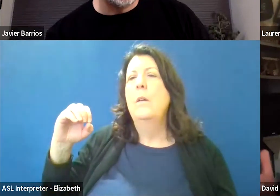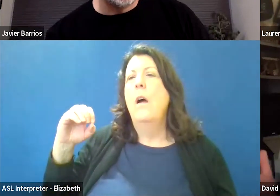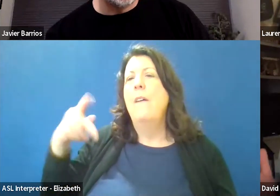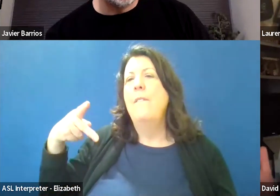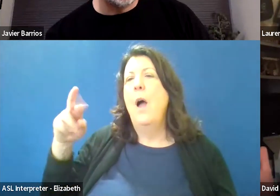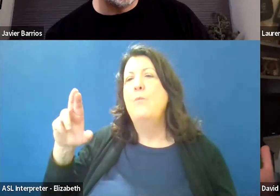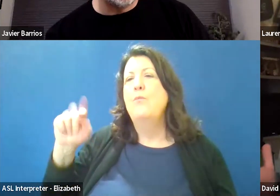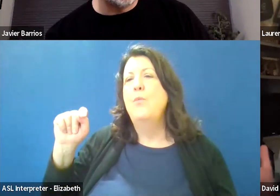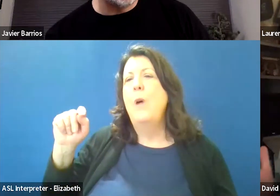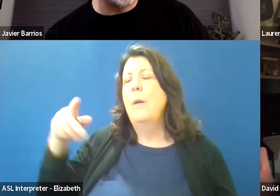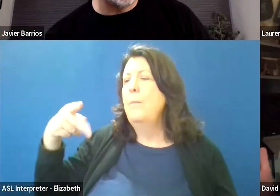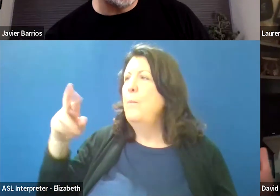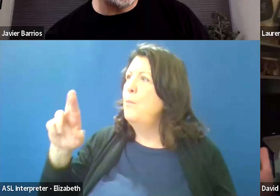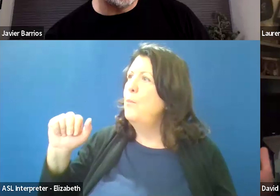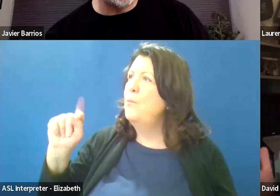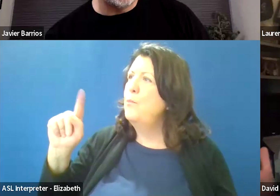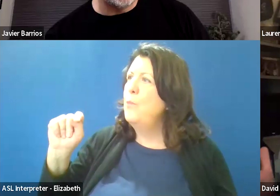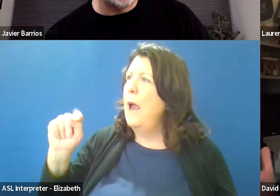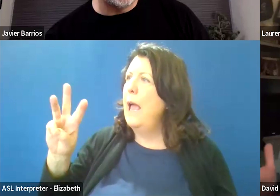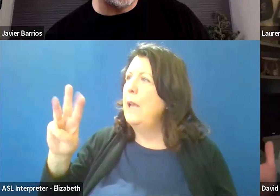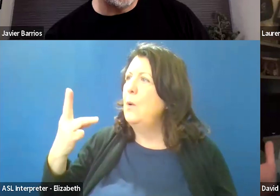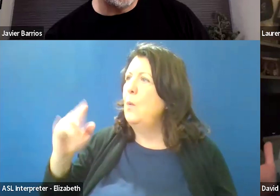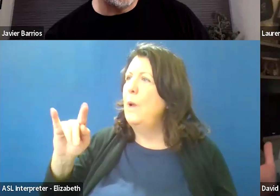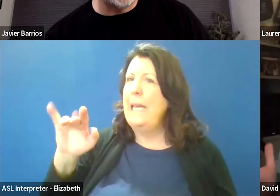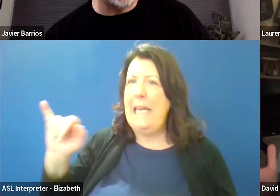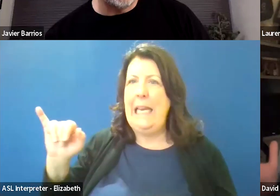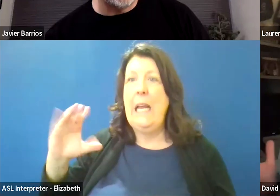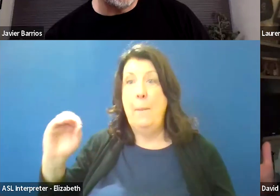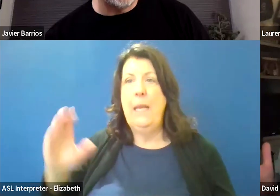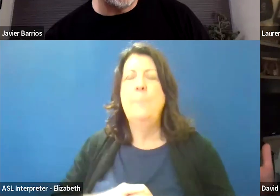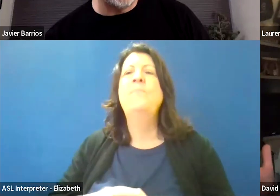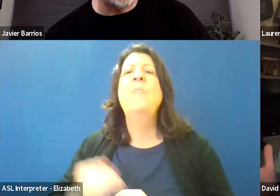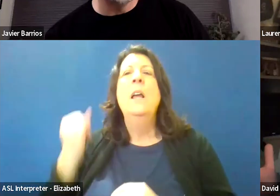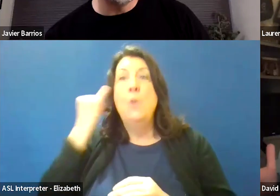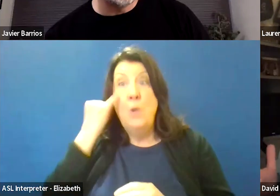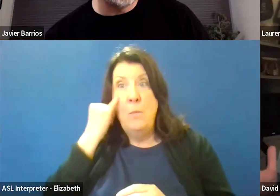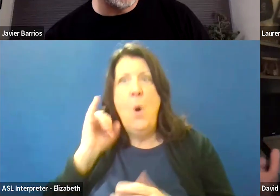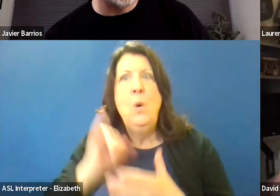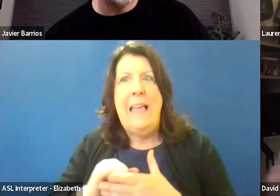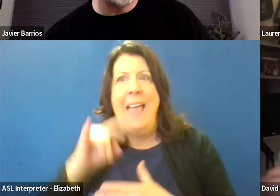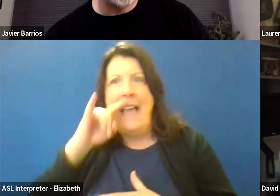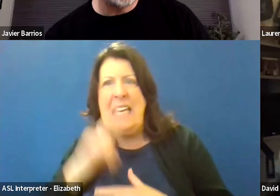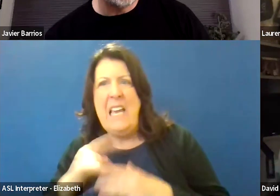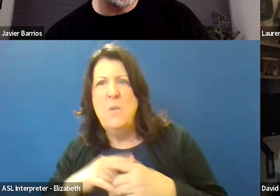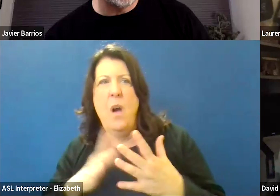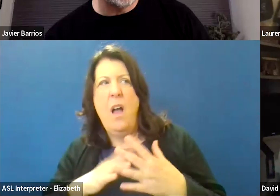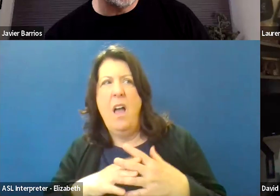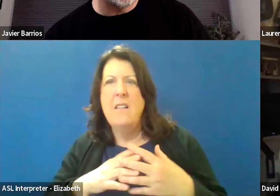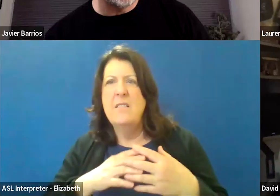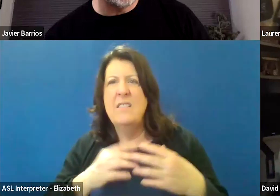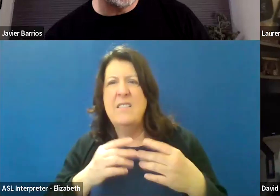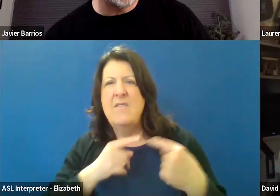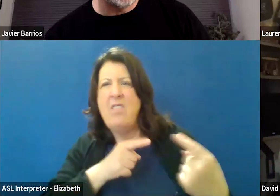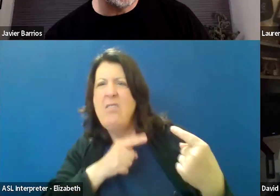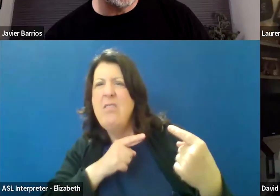this kid just, was feuding with his old man, and they kind of made peace, and just a helicopter showed up, and I convinced Alexander to do it. And when we